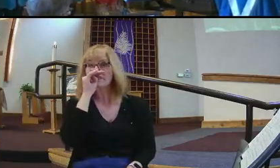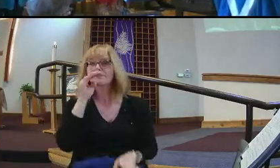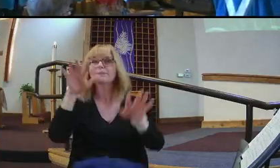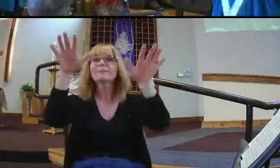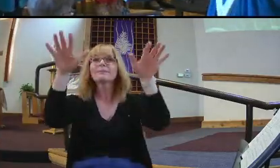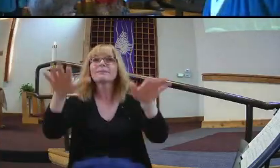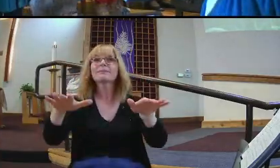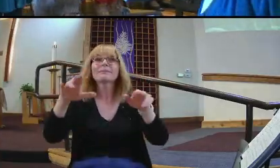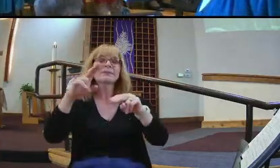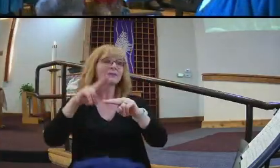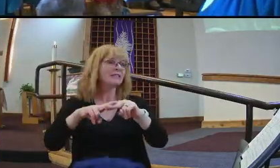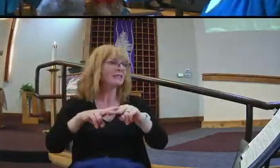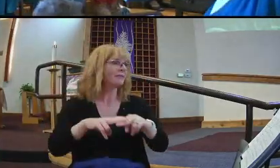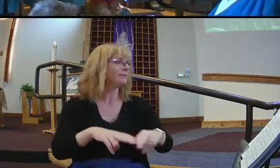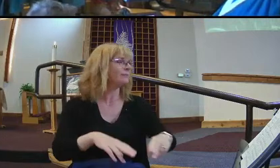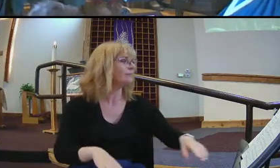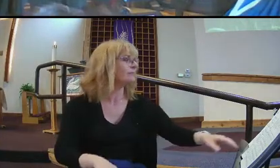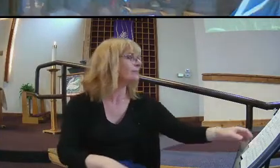seated.